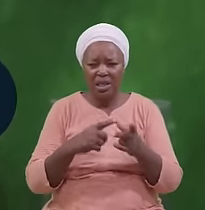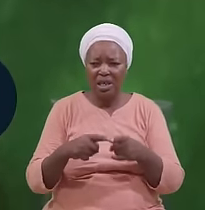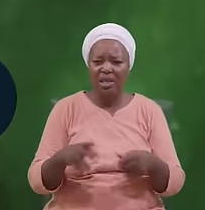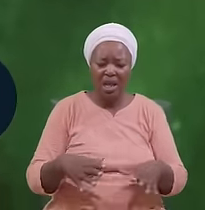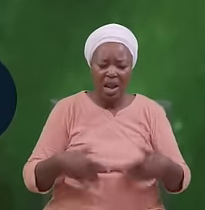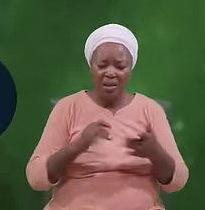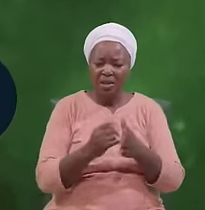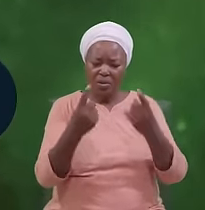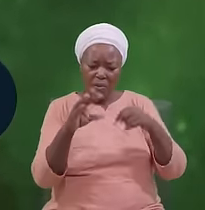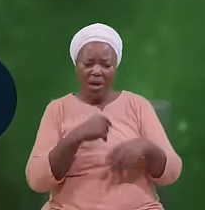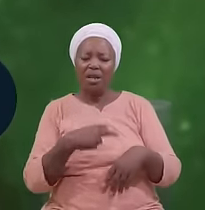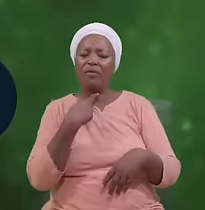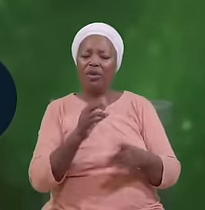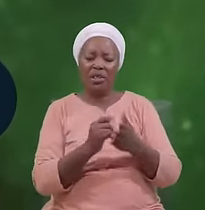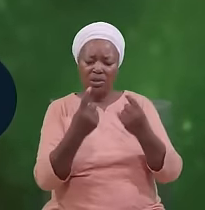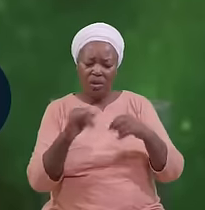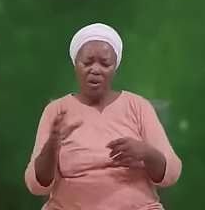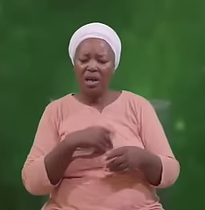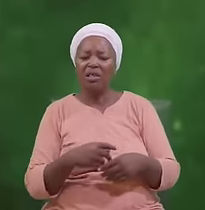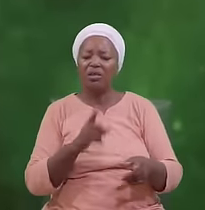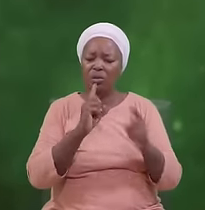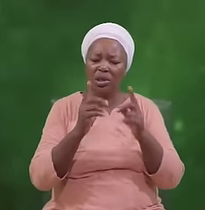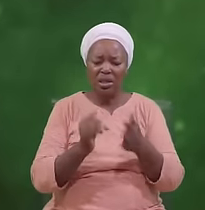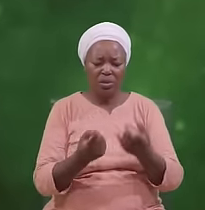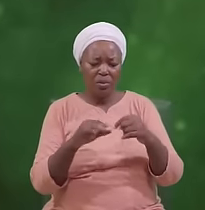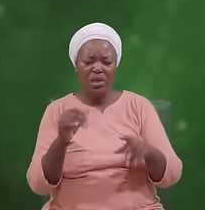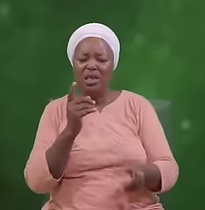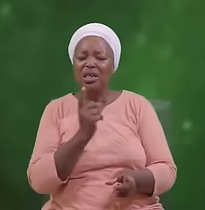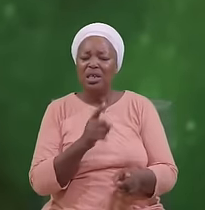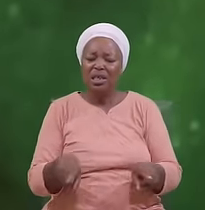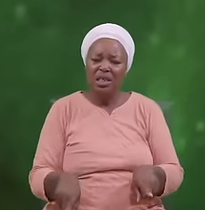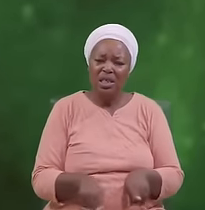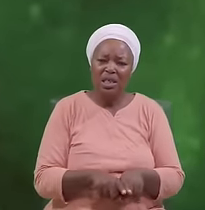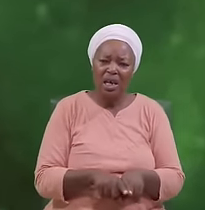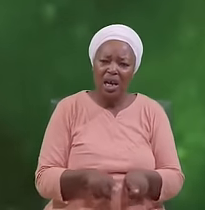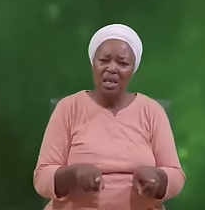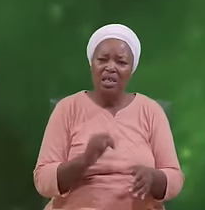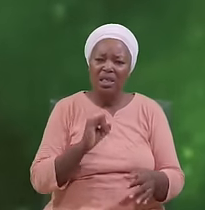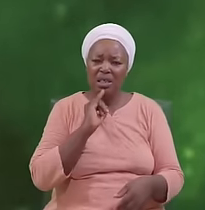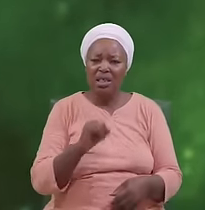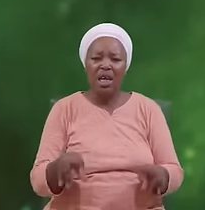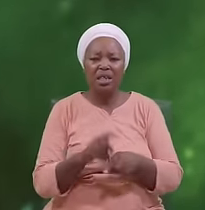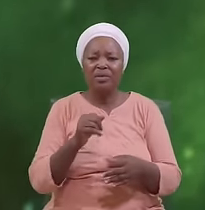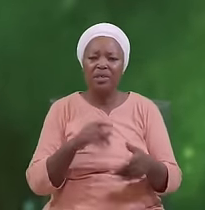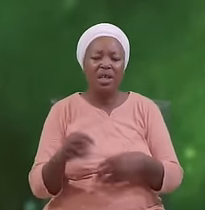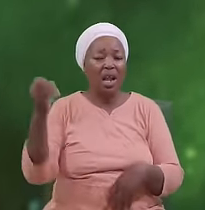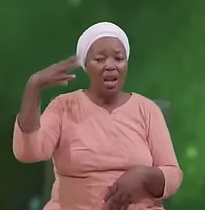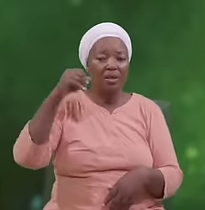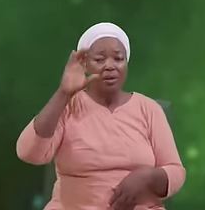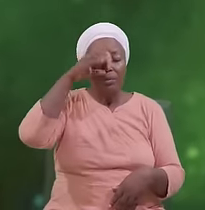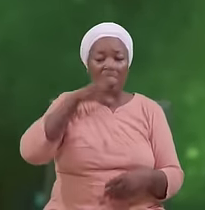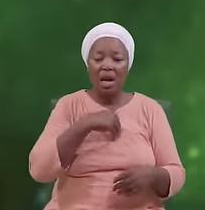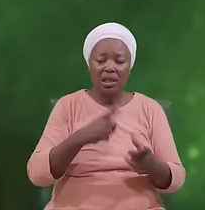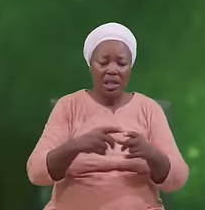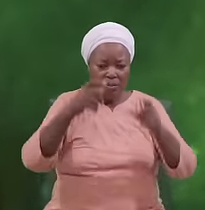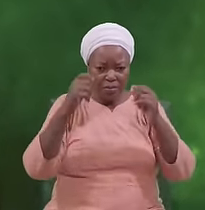coming, the entrance that is coming, and everything looks like the light of the moon and it's dim. Immediately